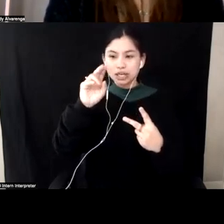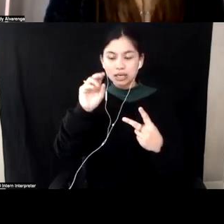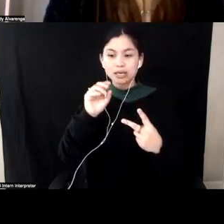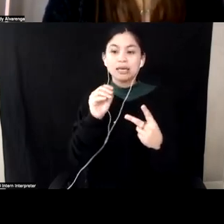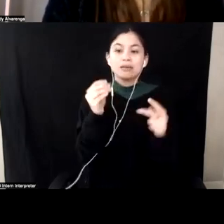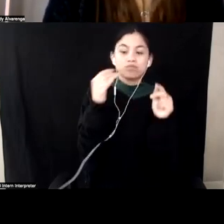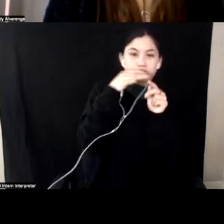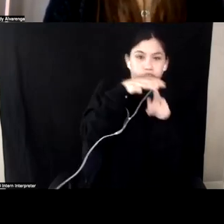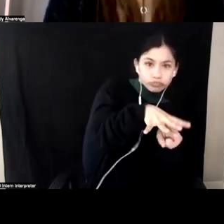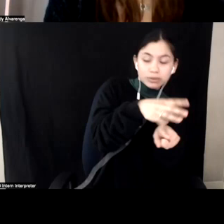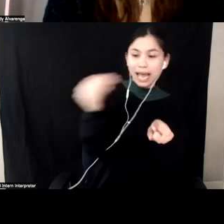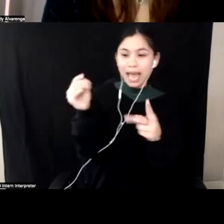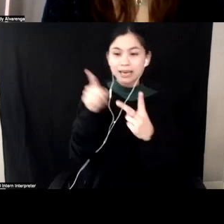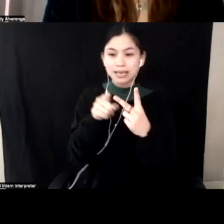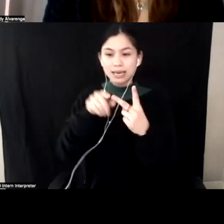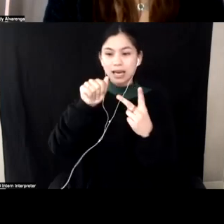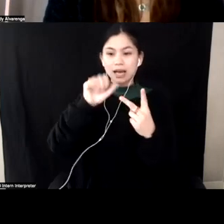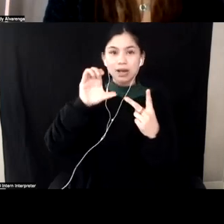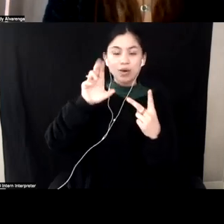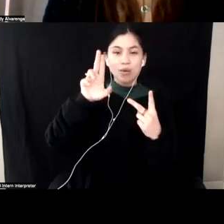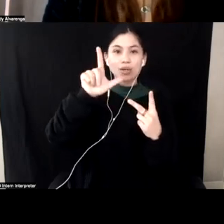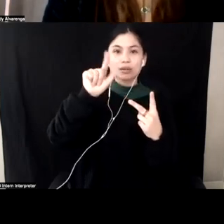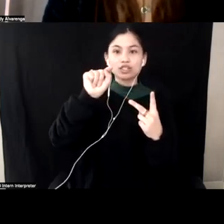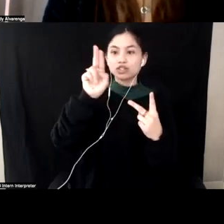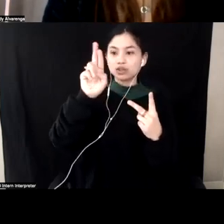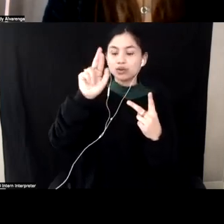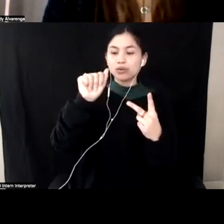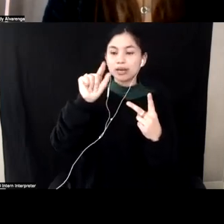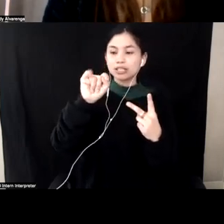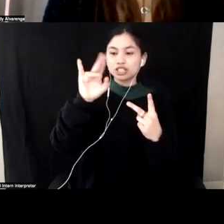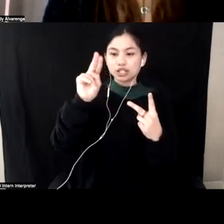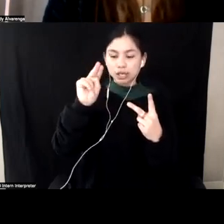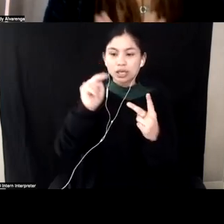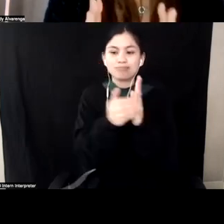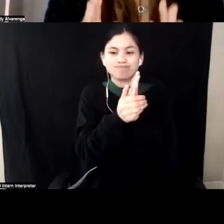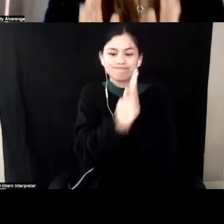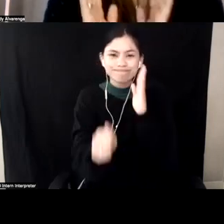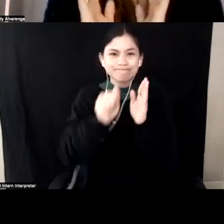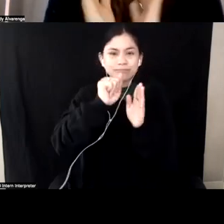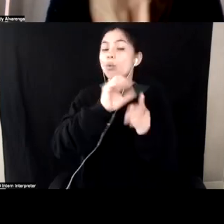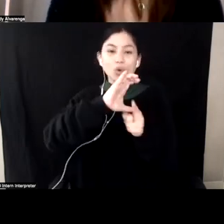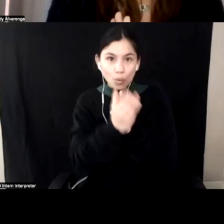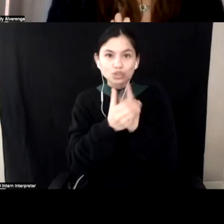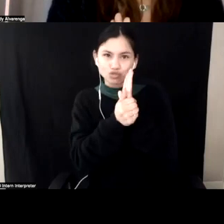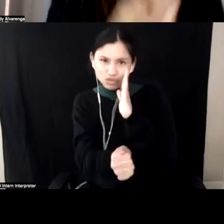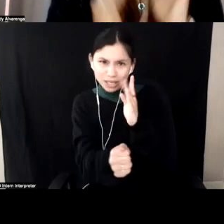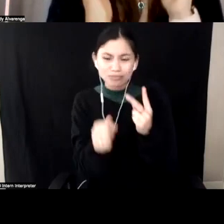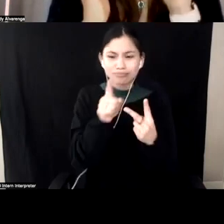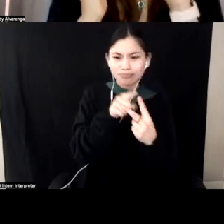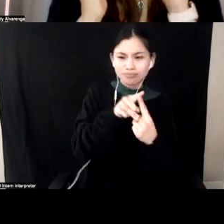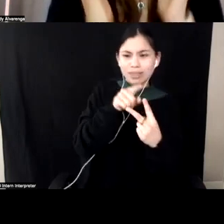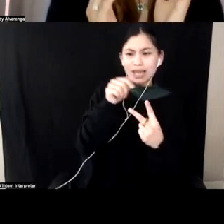difference. So assimilation is that idea that you have to become